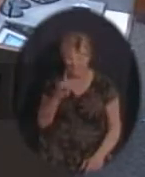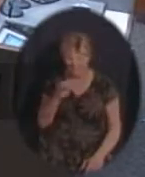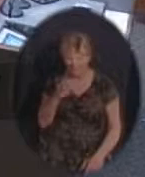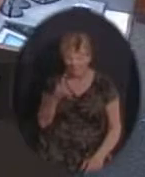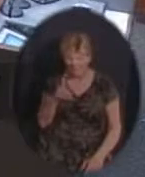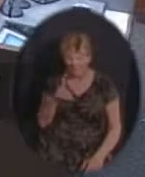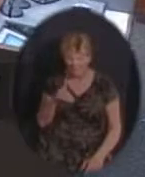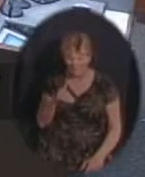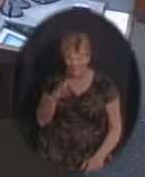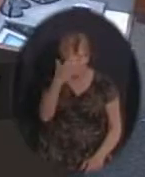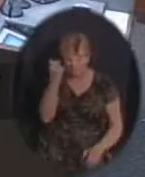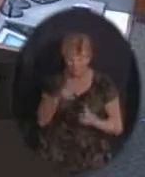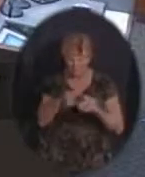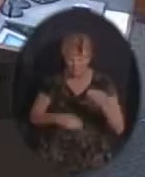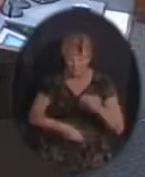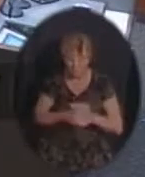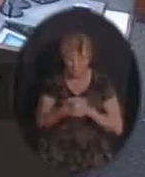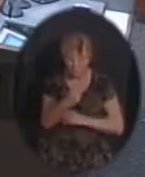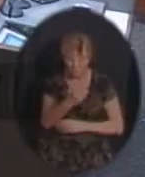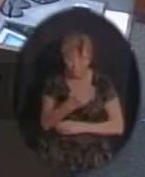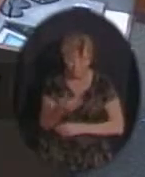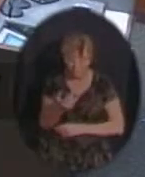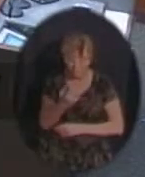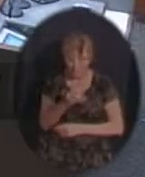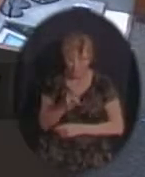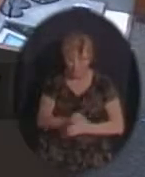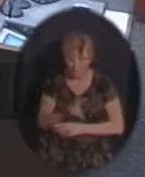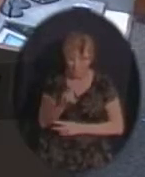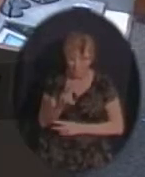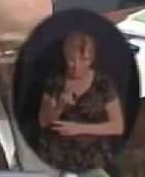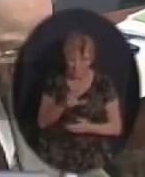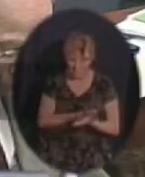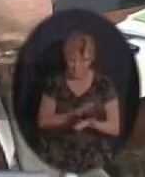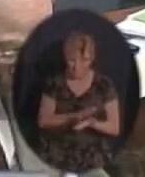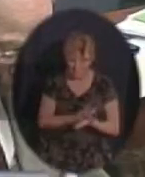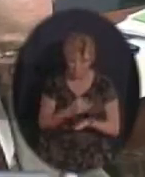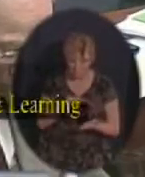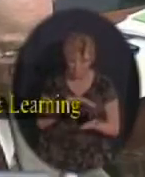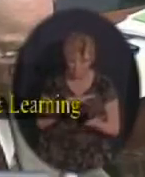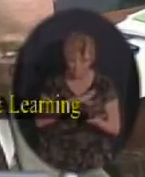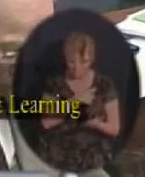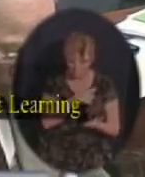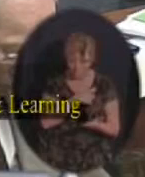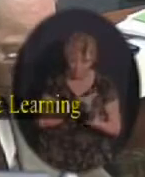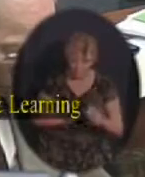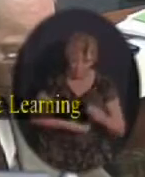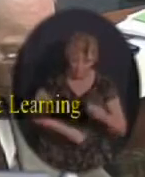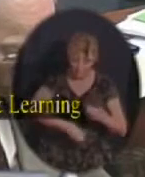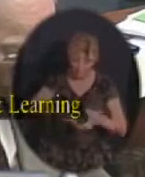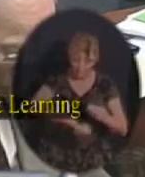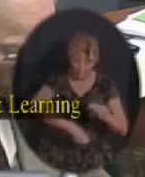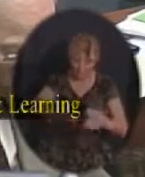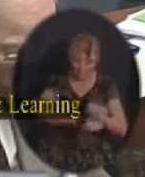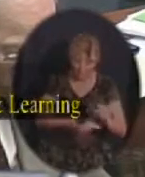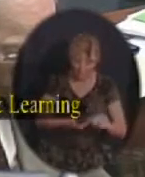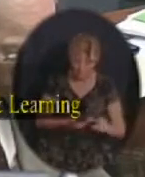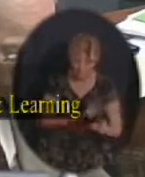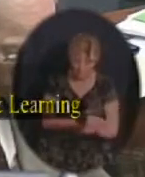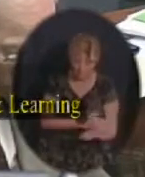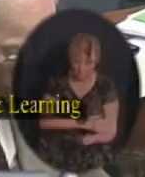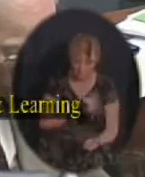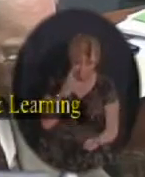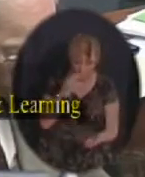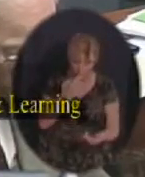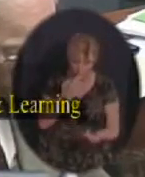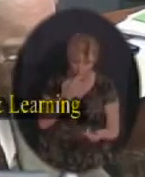to say this. Of those 6 schools that we put on the recommendation, and you can see how we came up with them. We tried to look at our criteria here